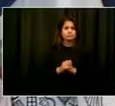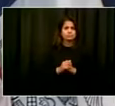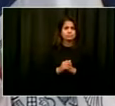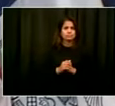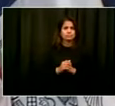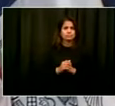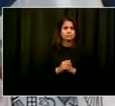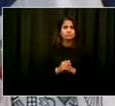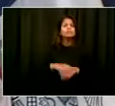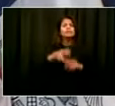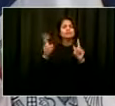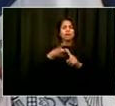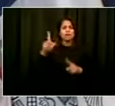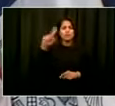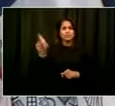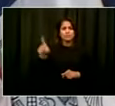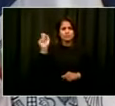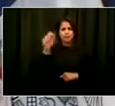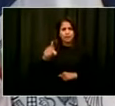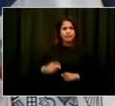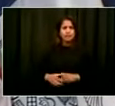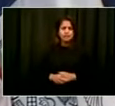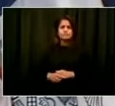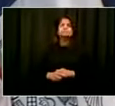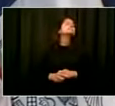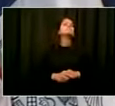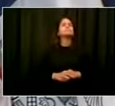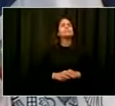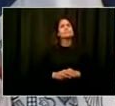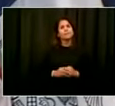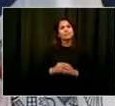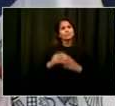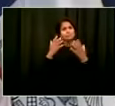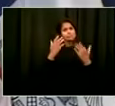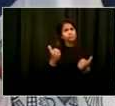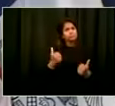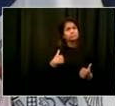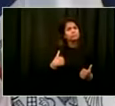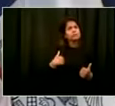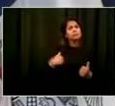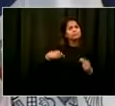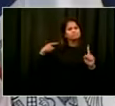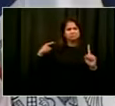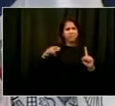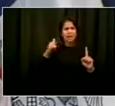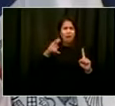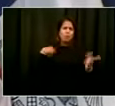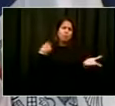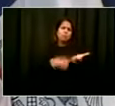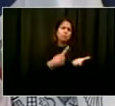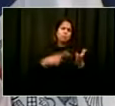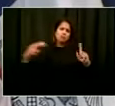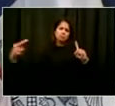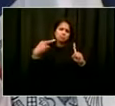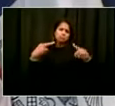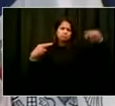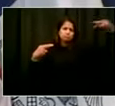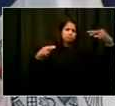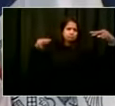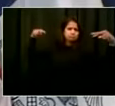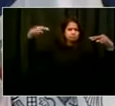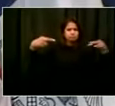Appreciate that answer. Let me come at it from a different perspective. Representative Alexandria Ocasio-Cortez, in an interview, said we should plan for massive